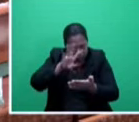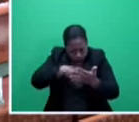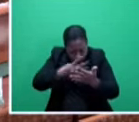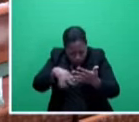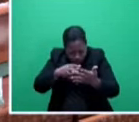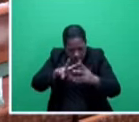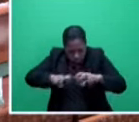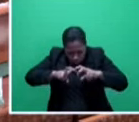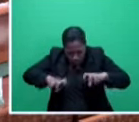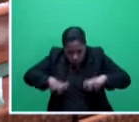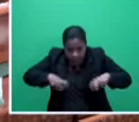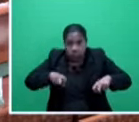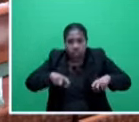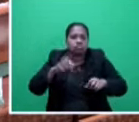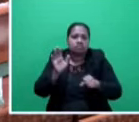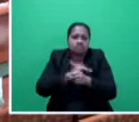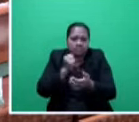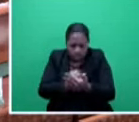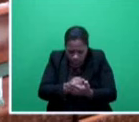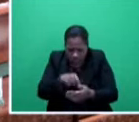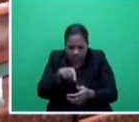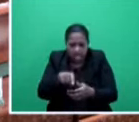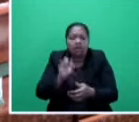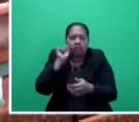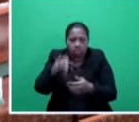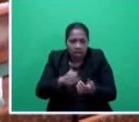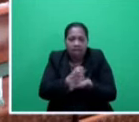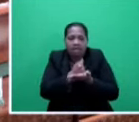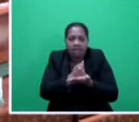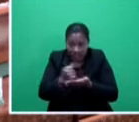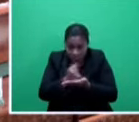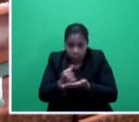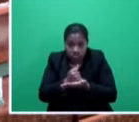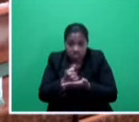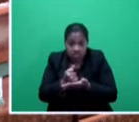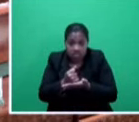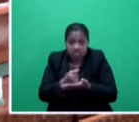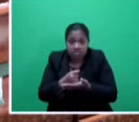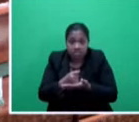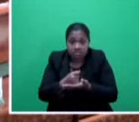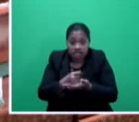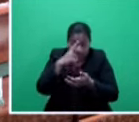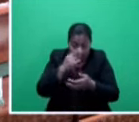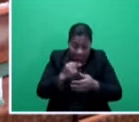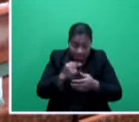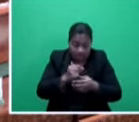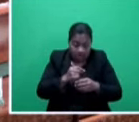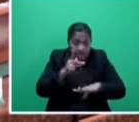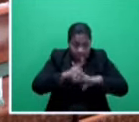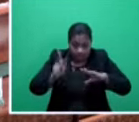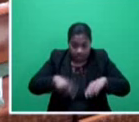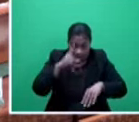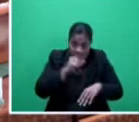to determine if it is action which is within the powers of Parliament to take.